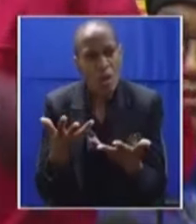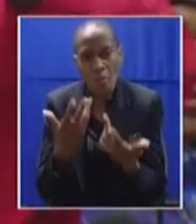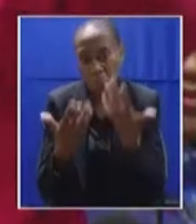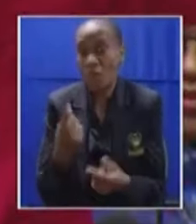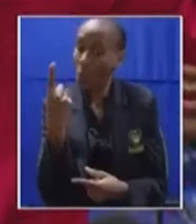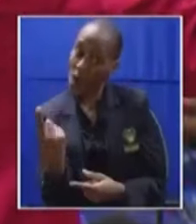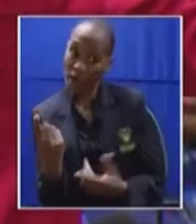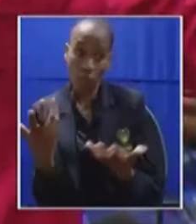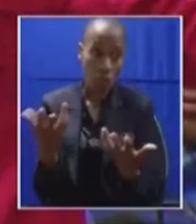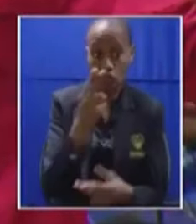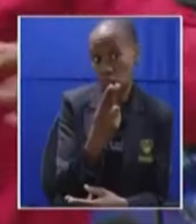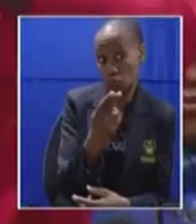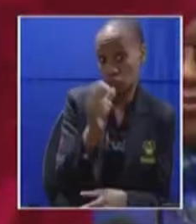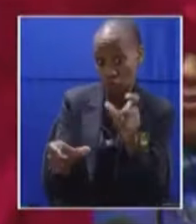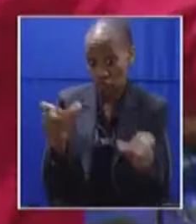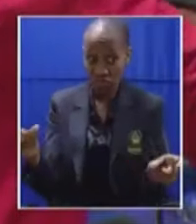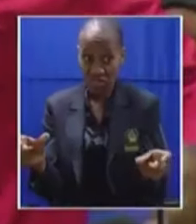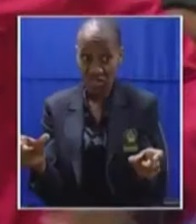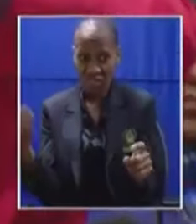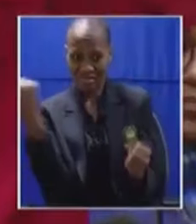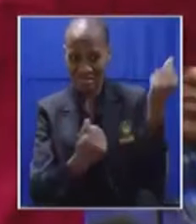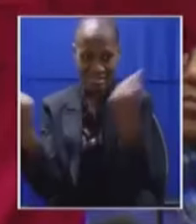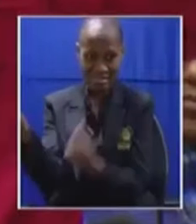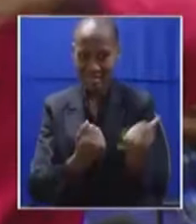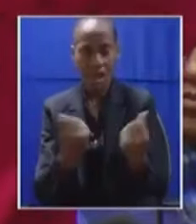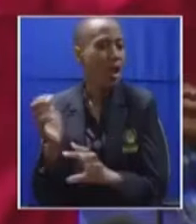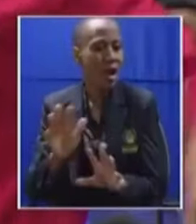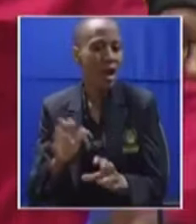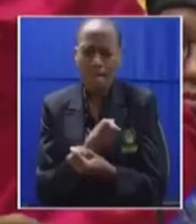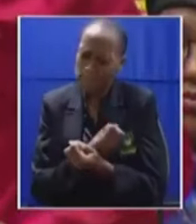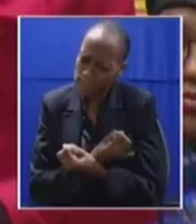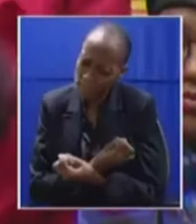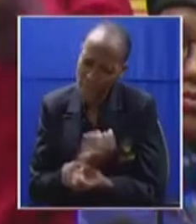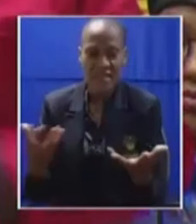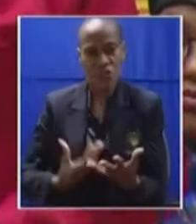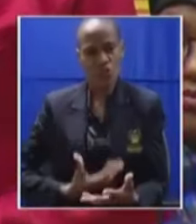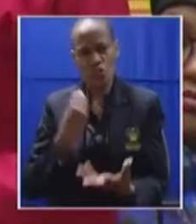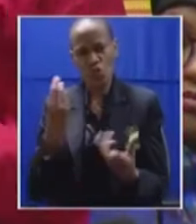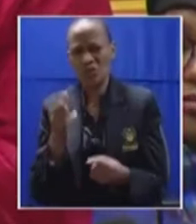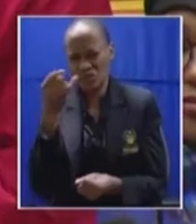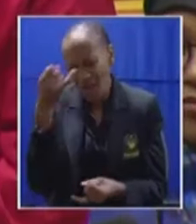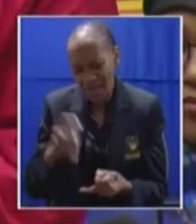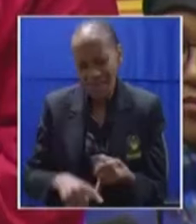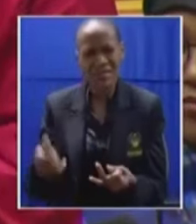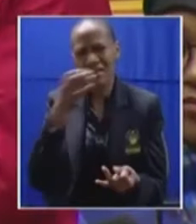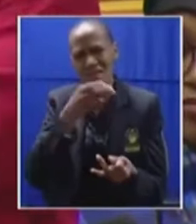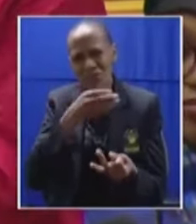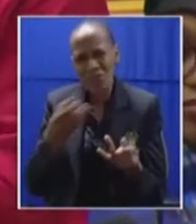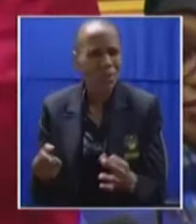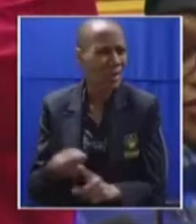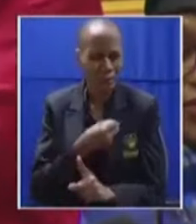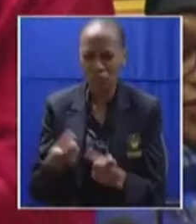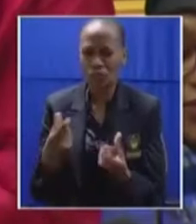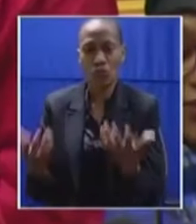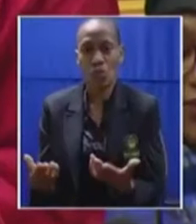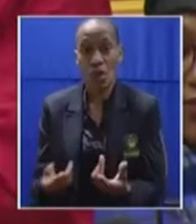It's a phenomenon of gangs, of drug and alcohol abuse, signifying the failures of the